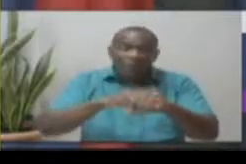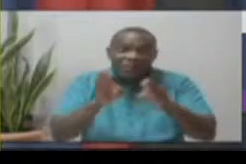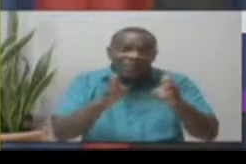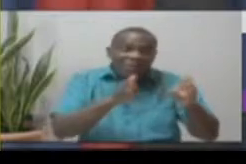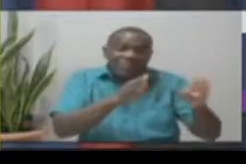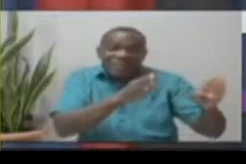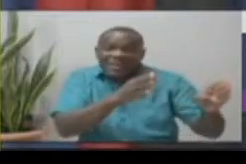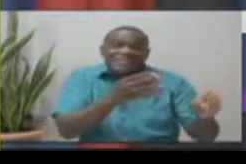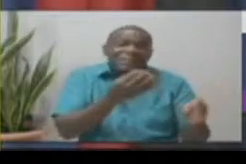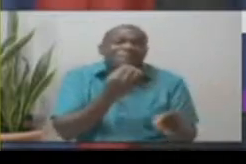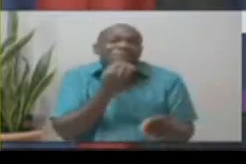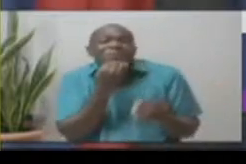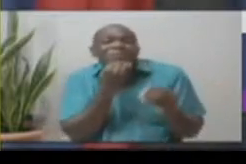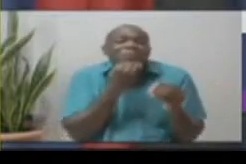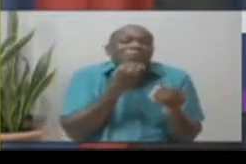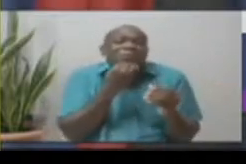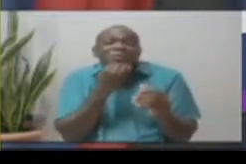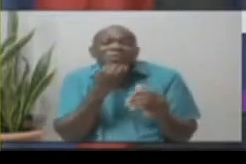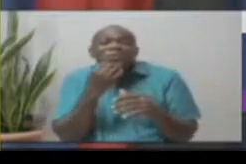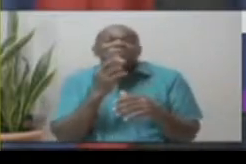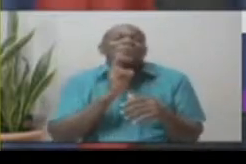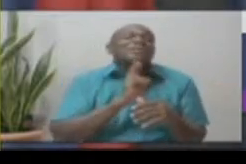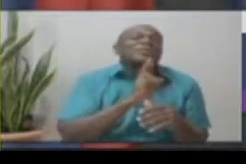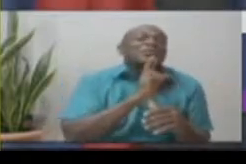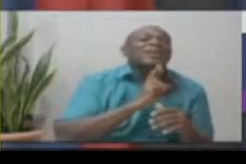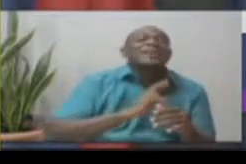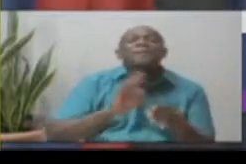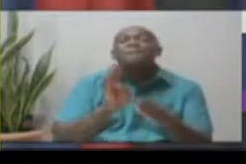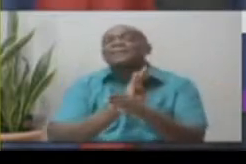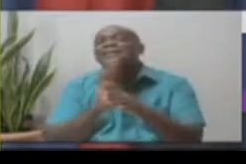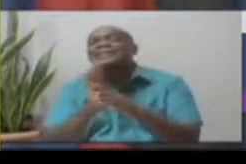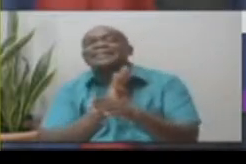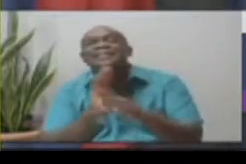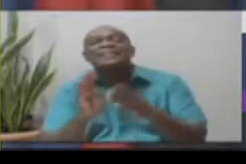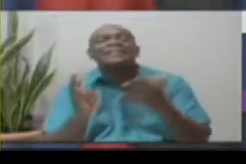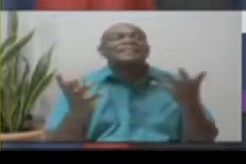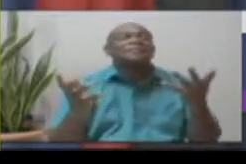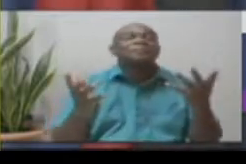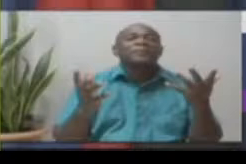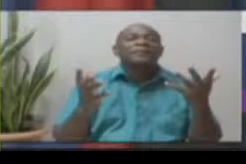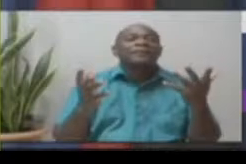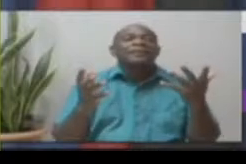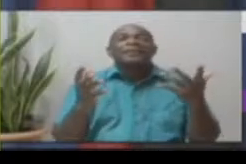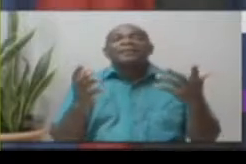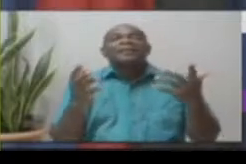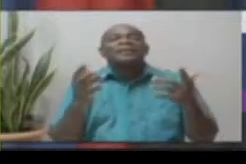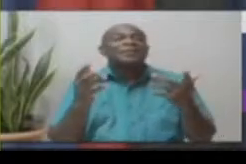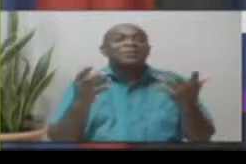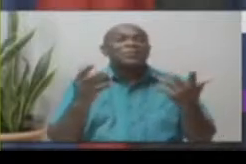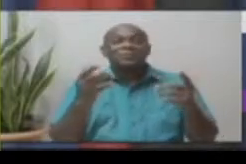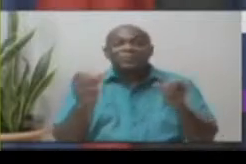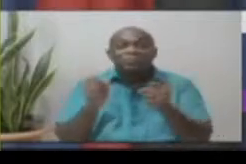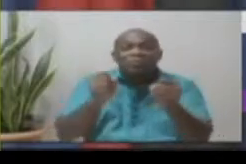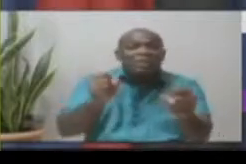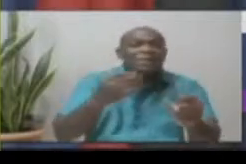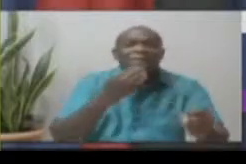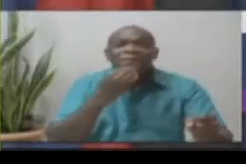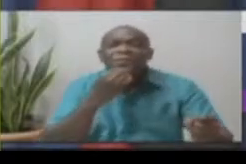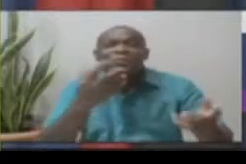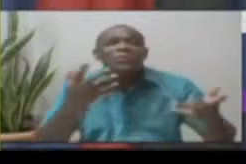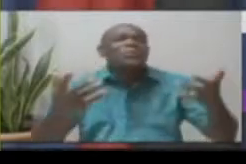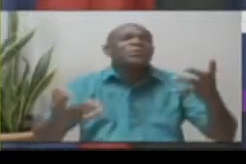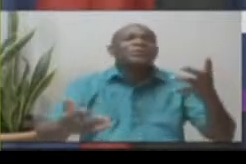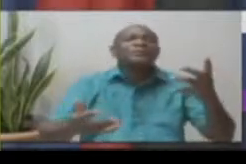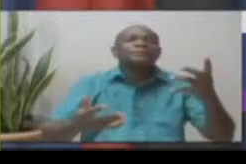restaurants, itinerant and non-itinerant businesses, curbside pickup and takeout, deliveries and drive-through